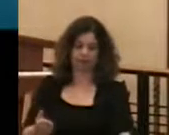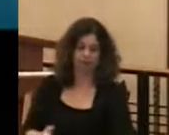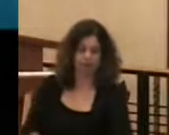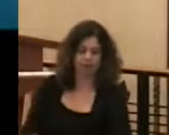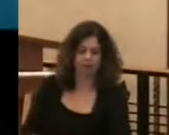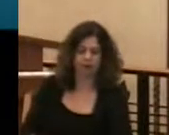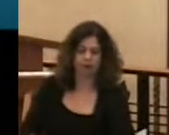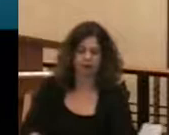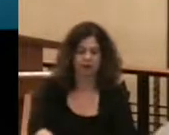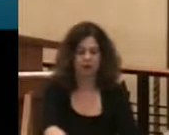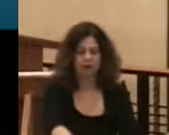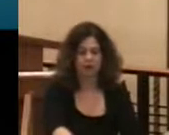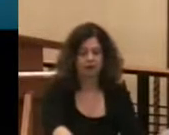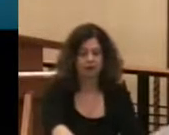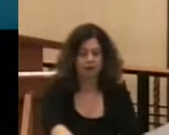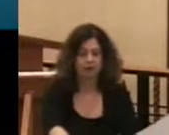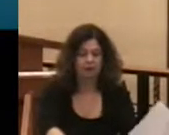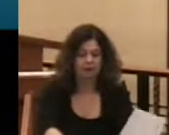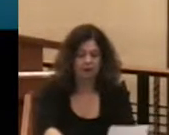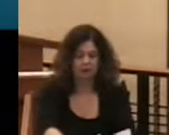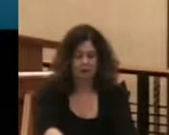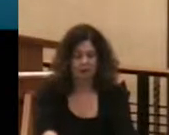psalm.